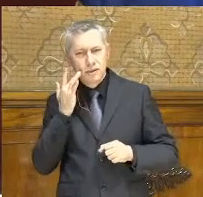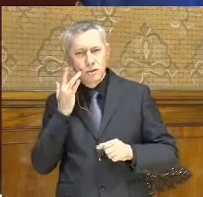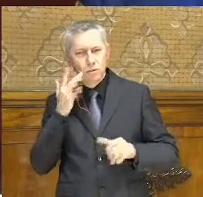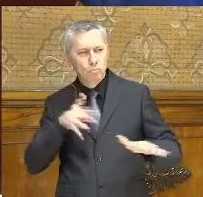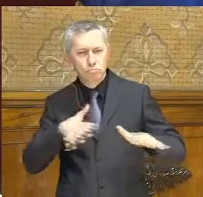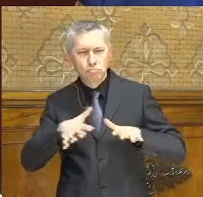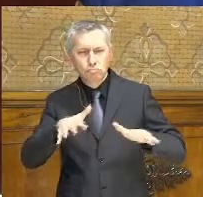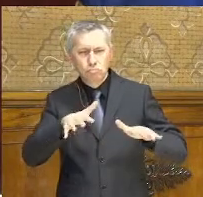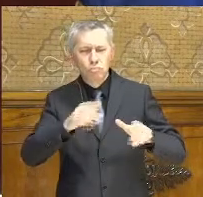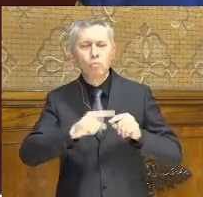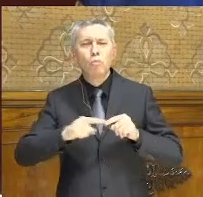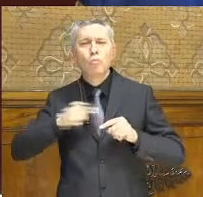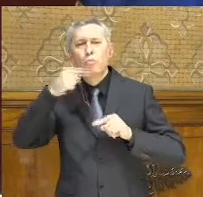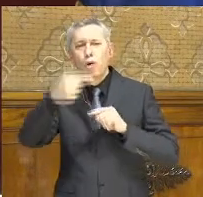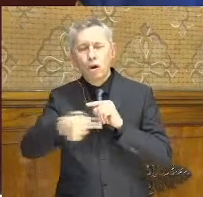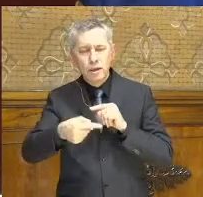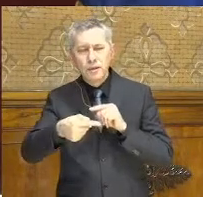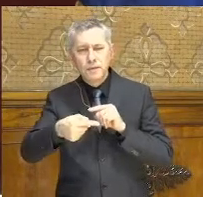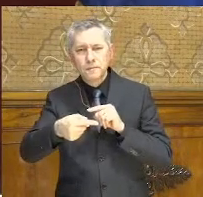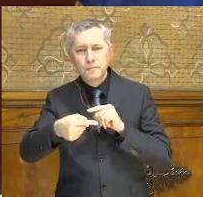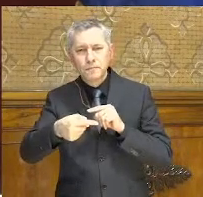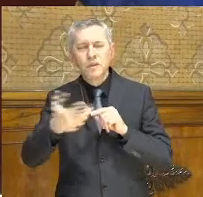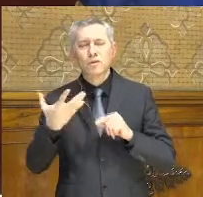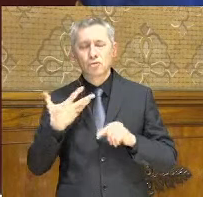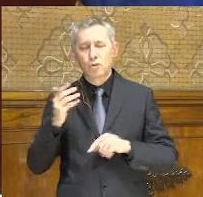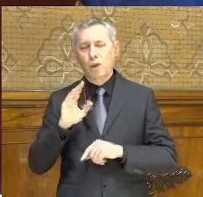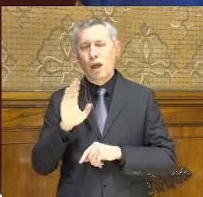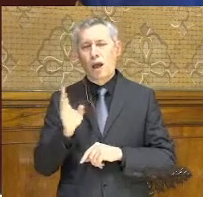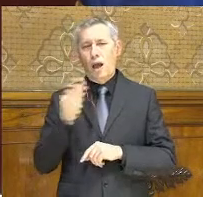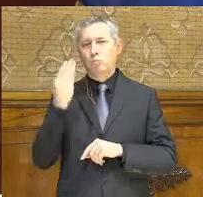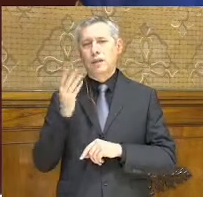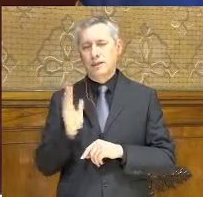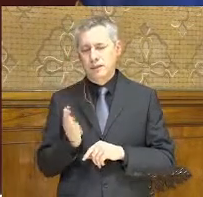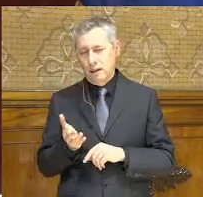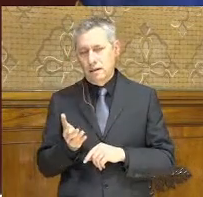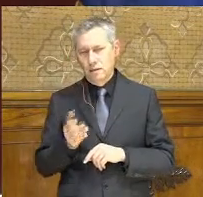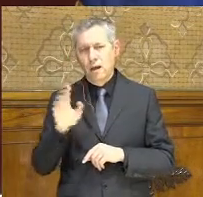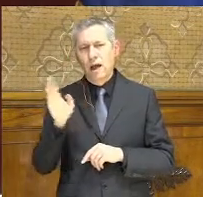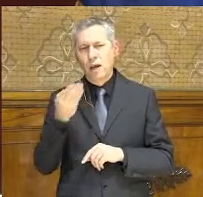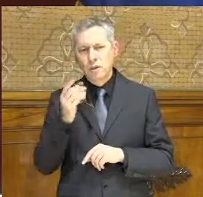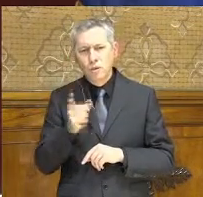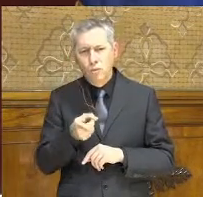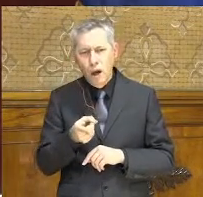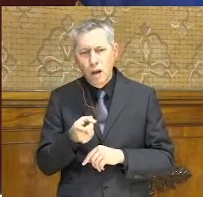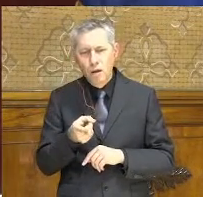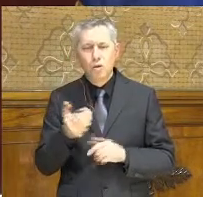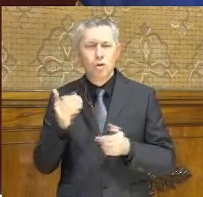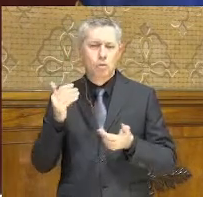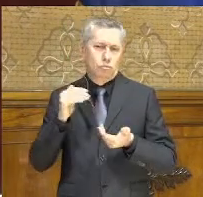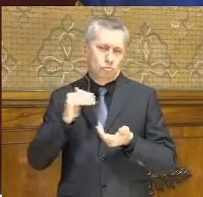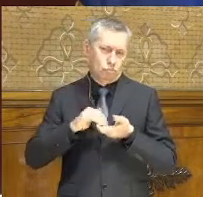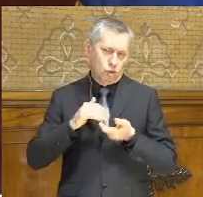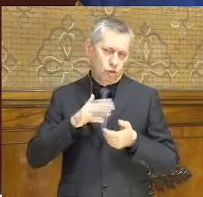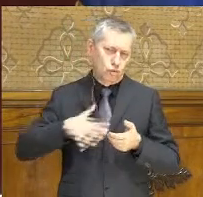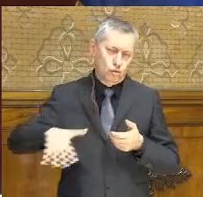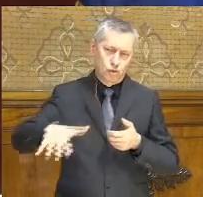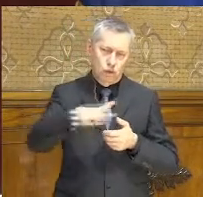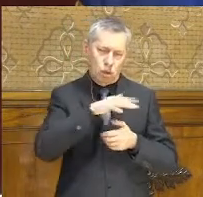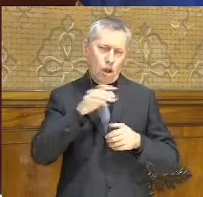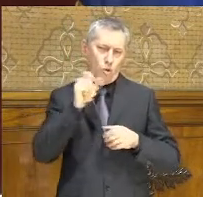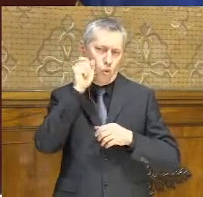and the ability of the society or the culture to be able to